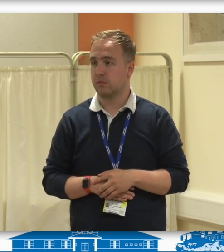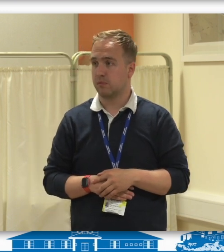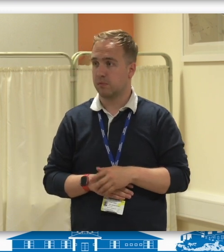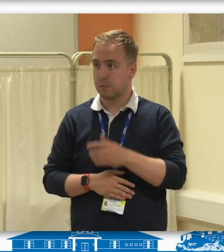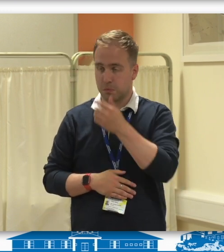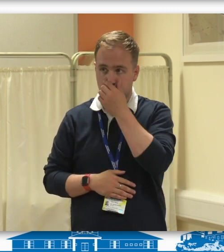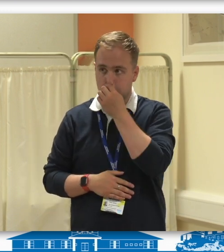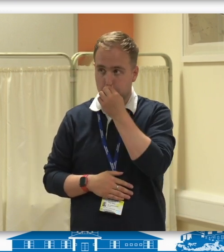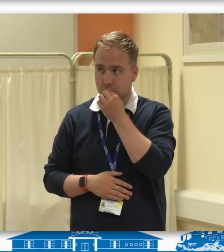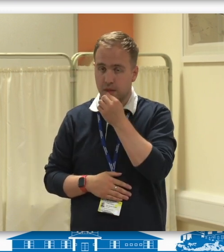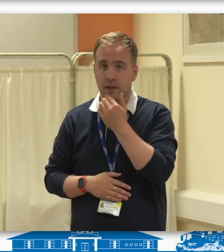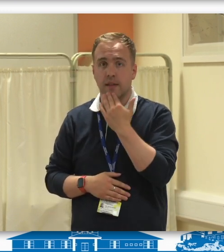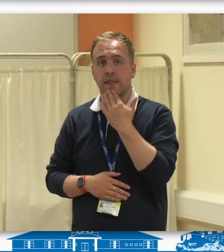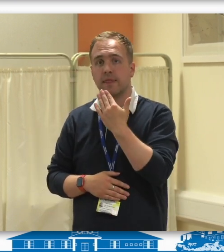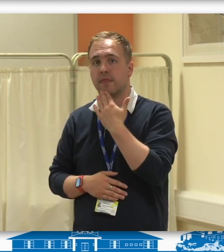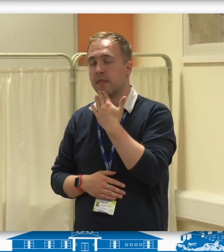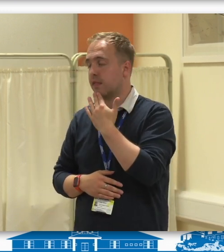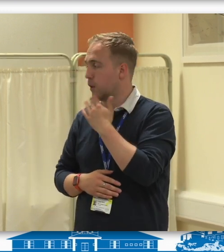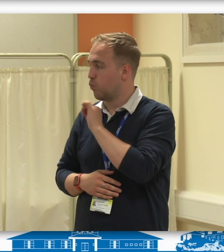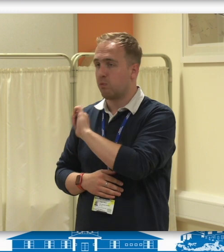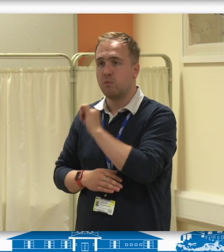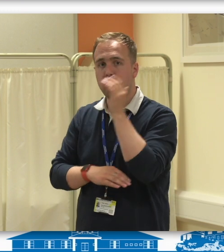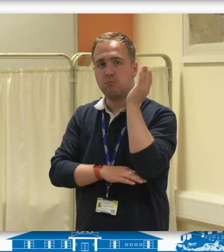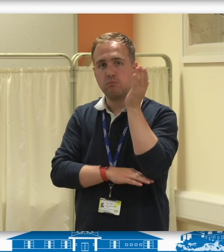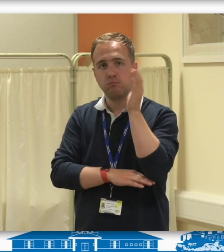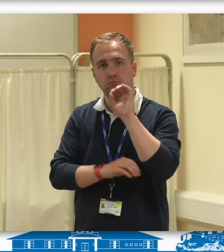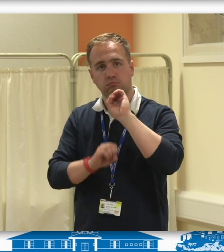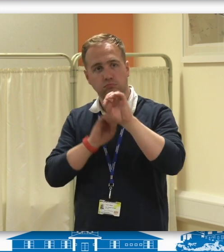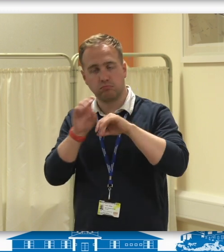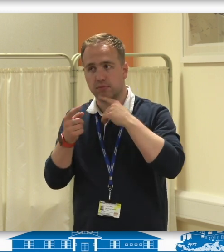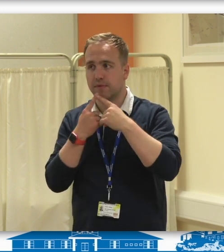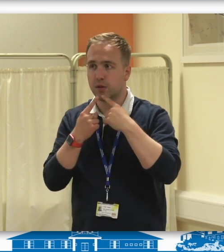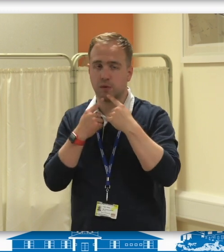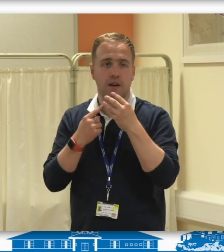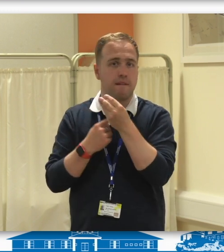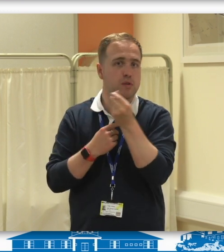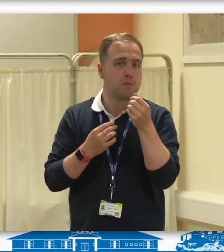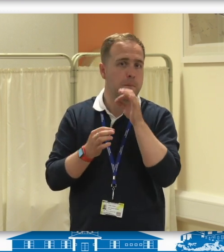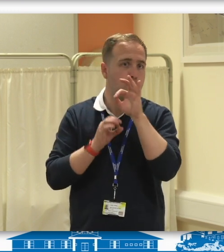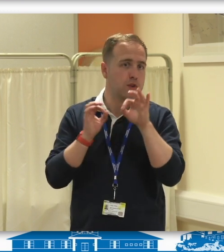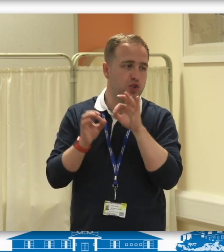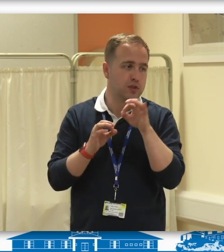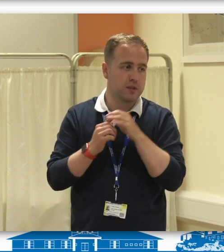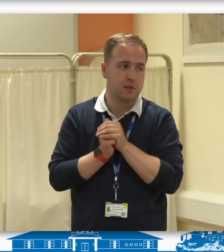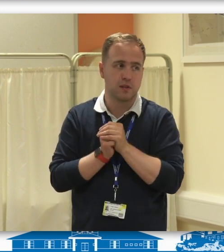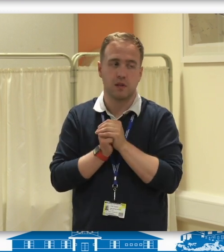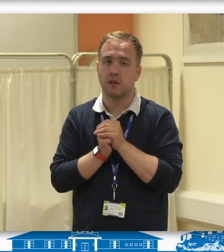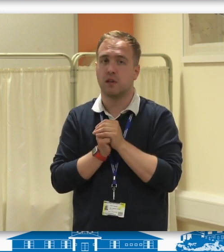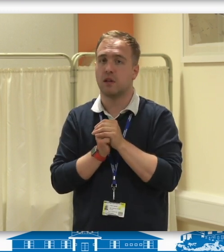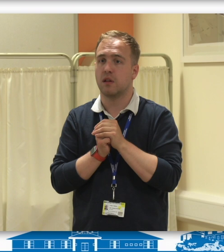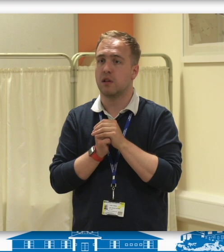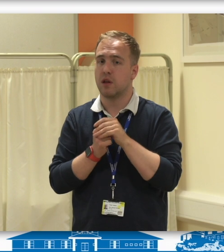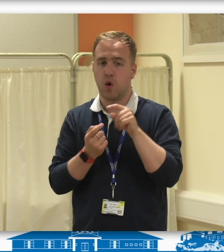Yeah, thank you very much for those talks. I've got a couple of questions. One is sort of